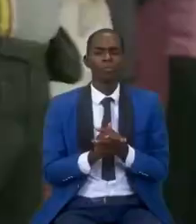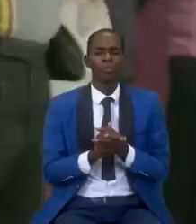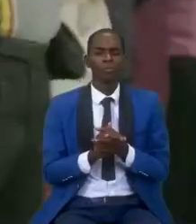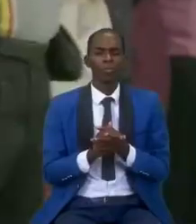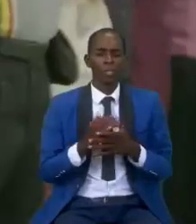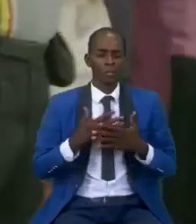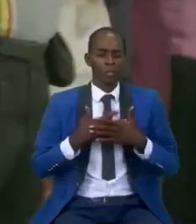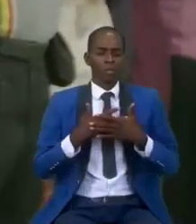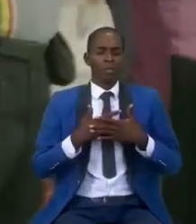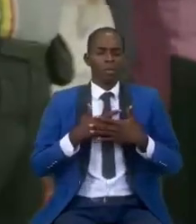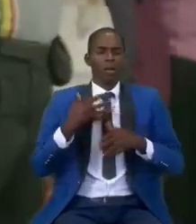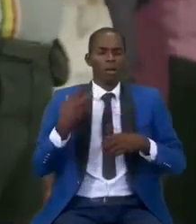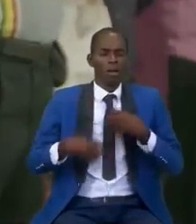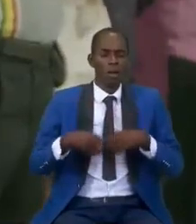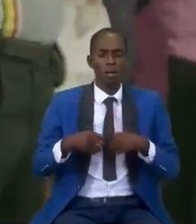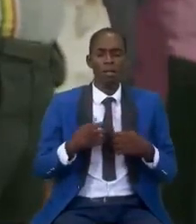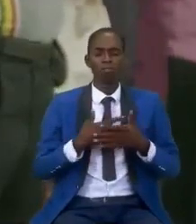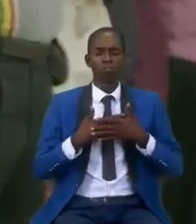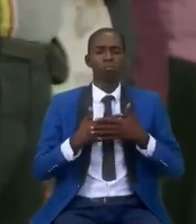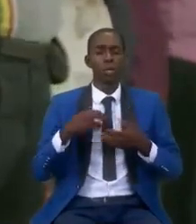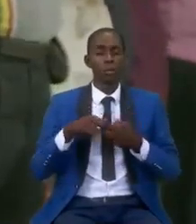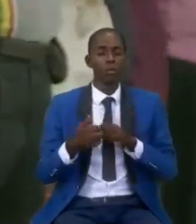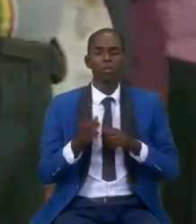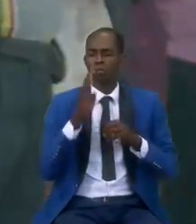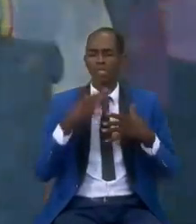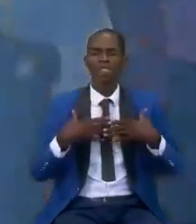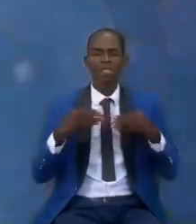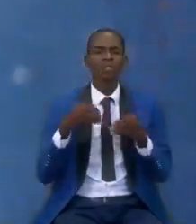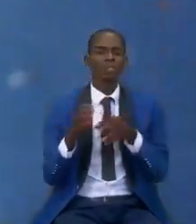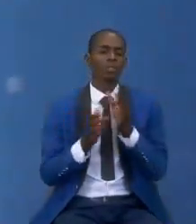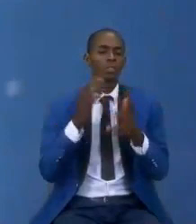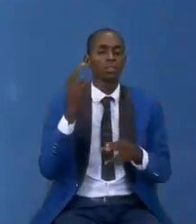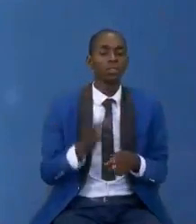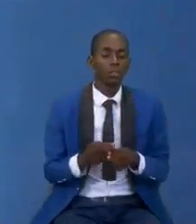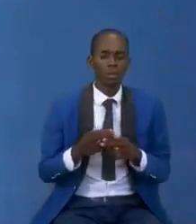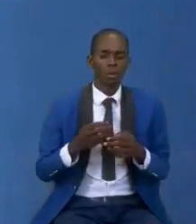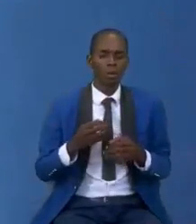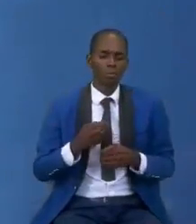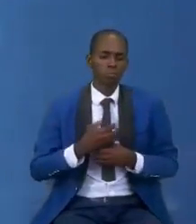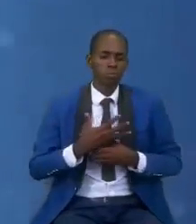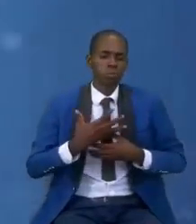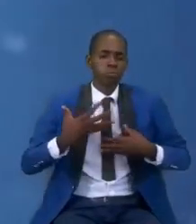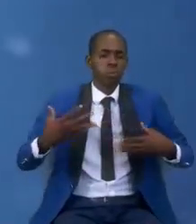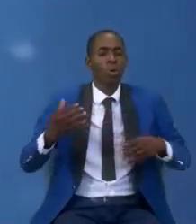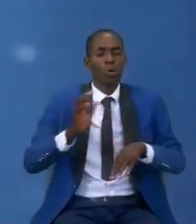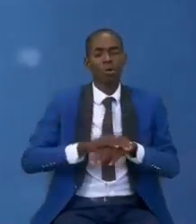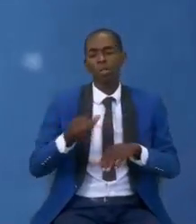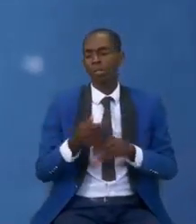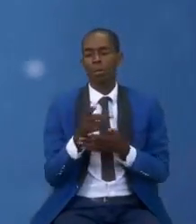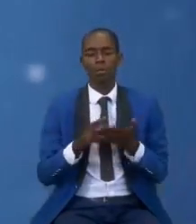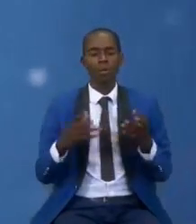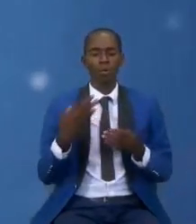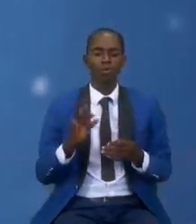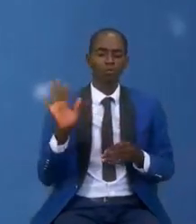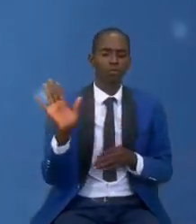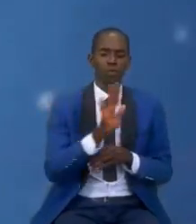name. Swelling in any part of your body, I pray that the hand of the Lord will touch your hand now